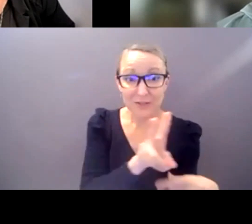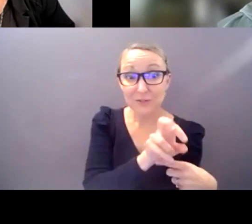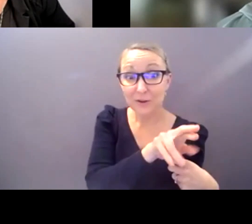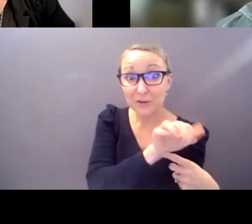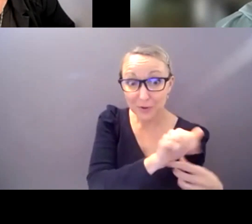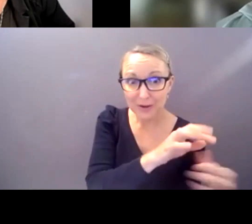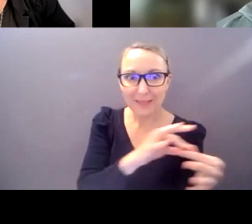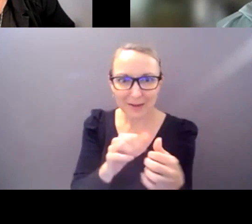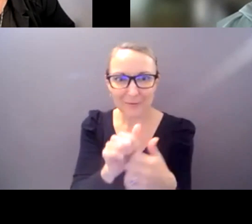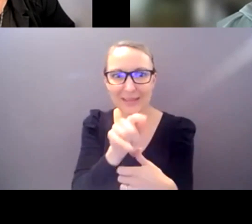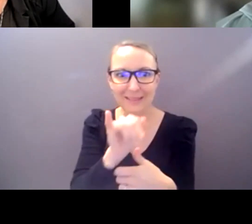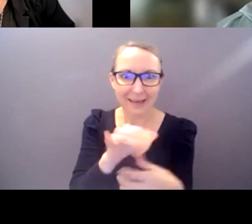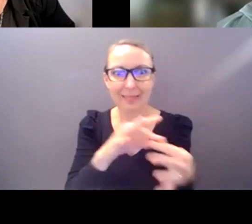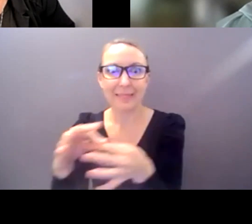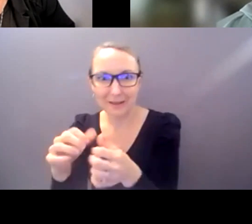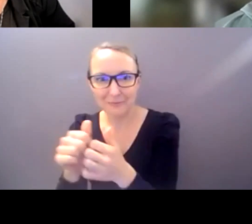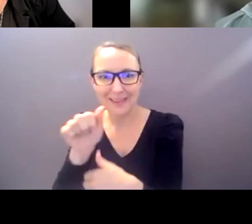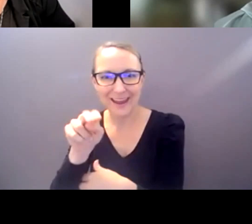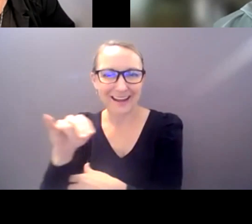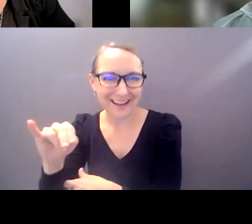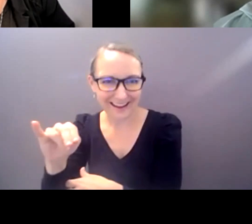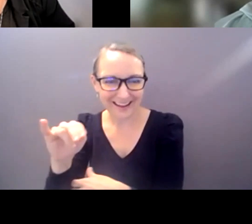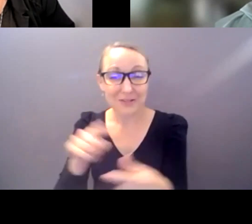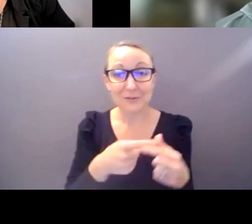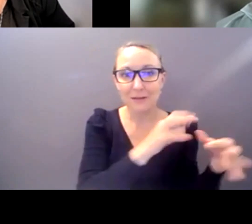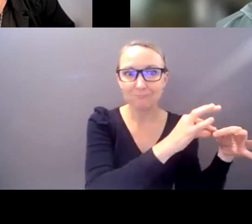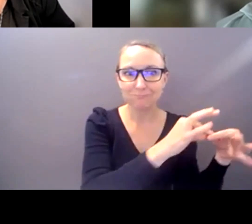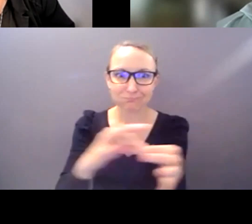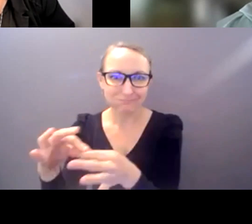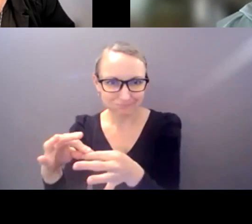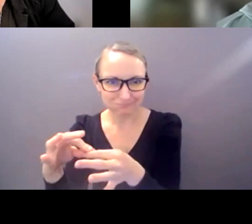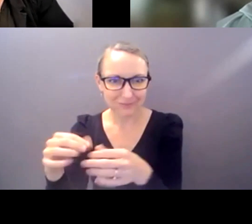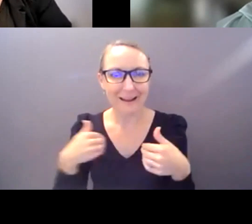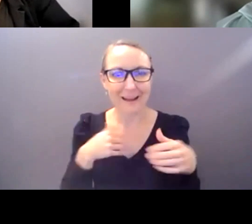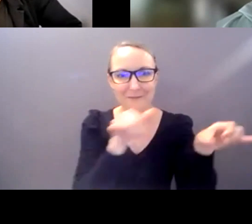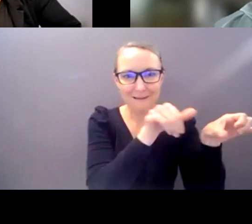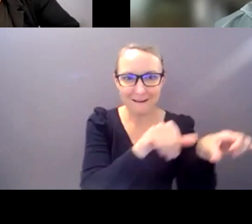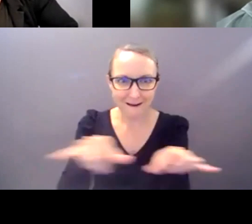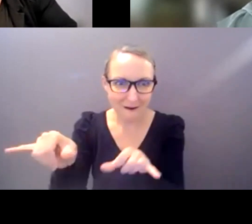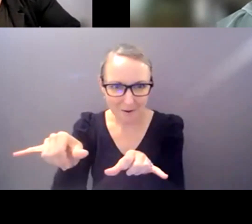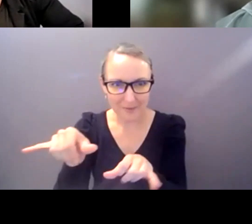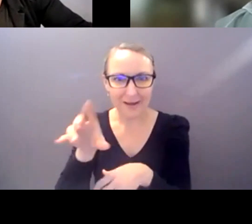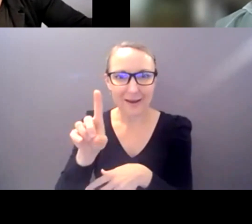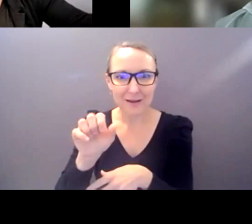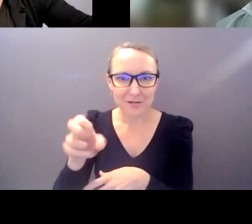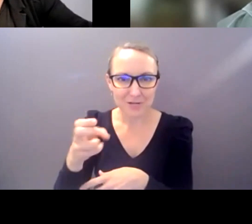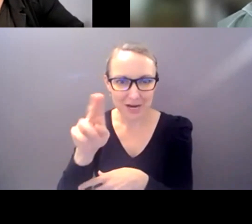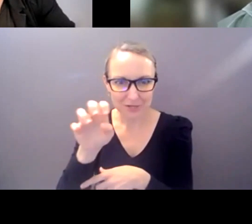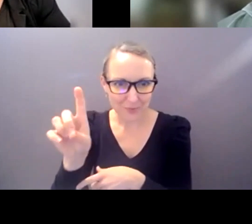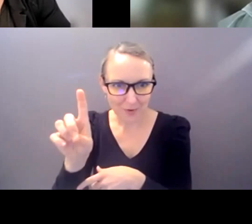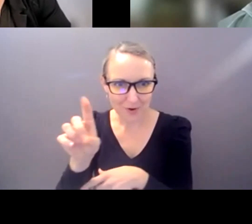to Annie, so that we have some common measures and some common dashboards and some